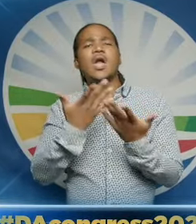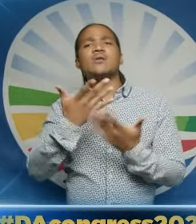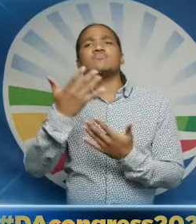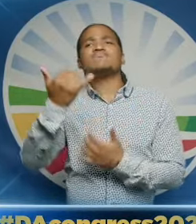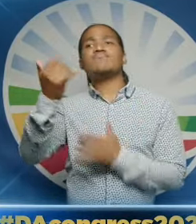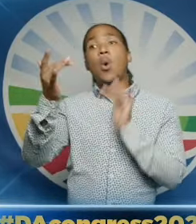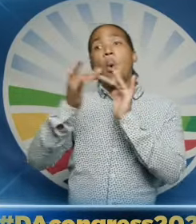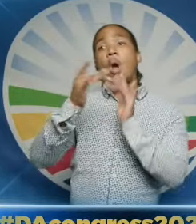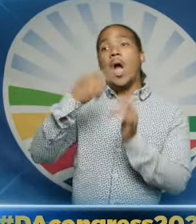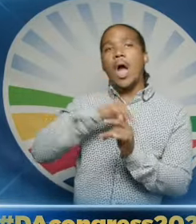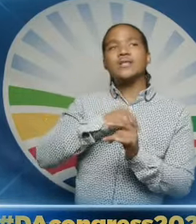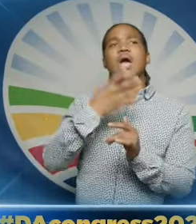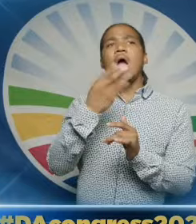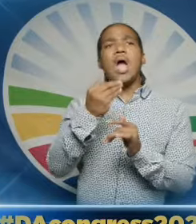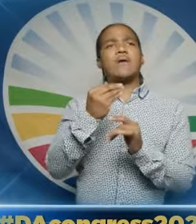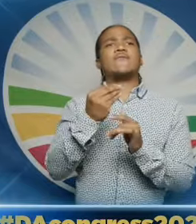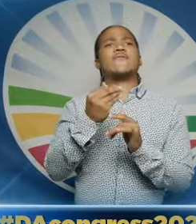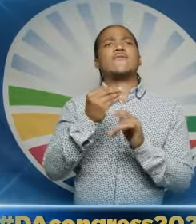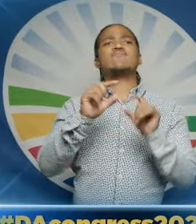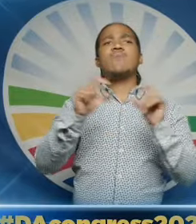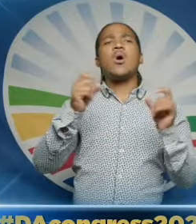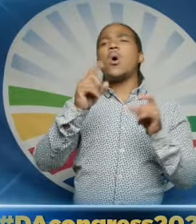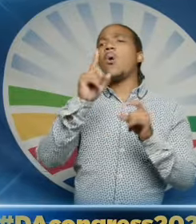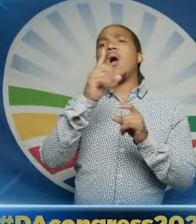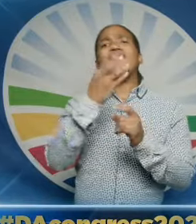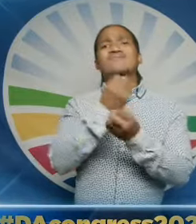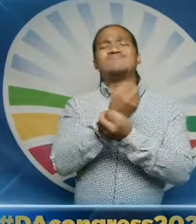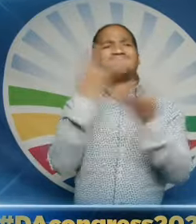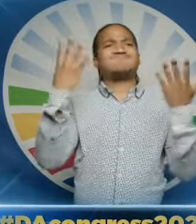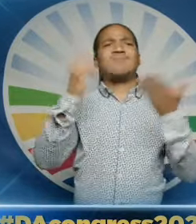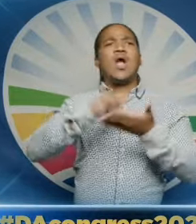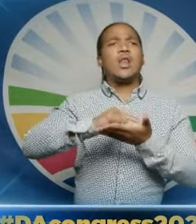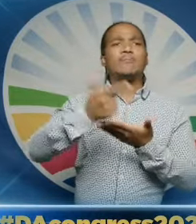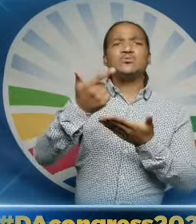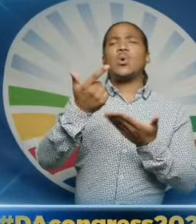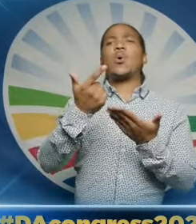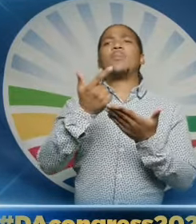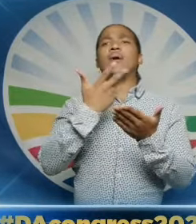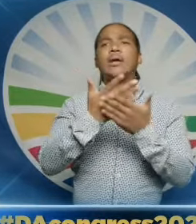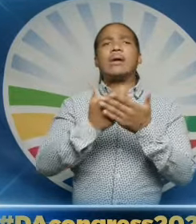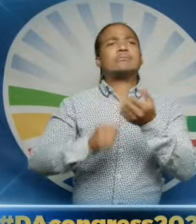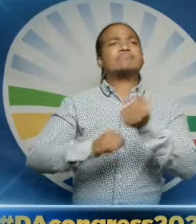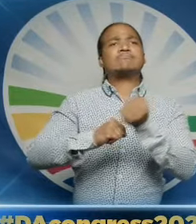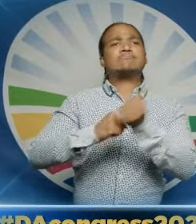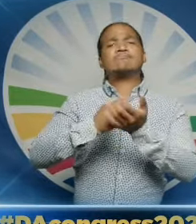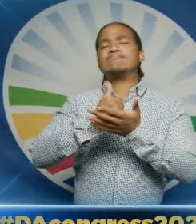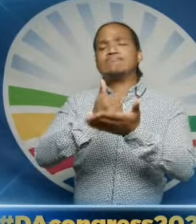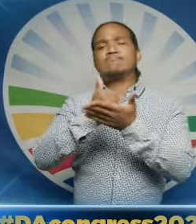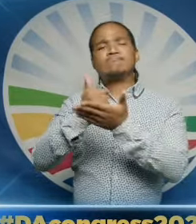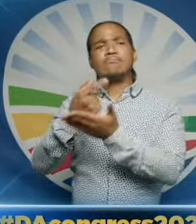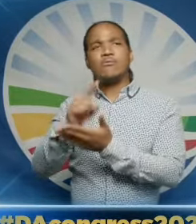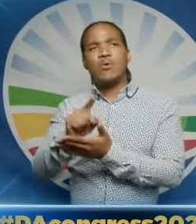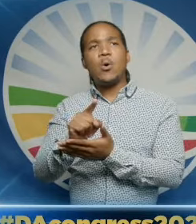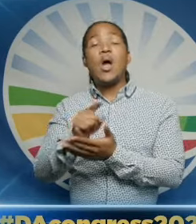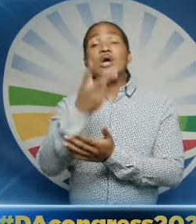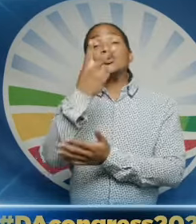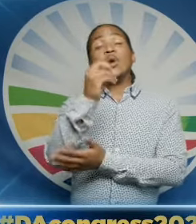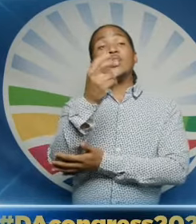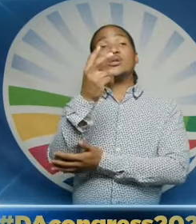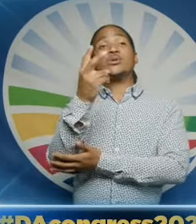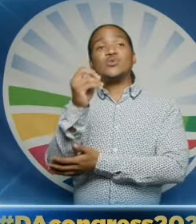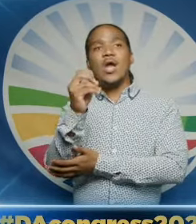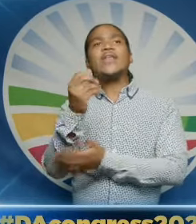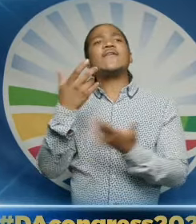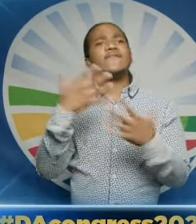and join us. There's a help desk where there'll be 100 laptops and 30 staff members to assist them in that voting process. So in 2020, we did